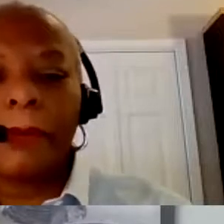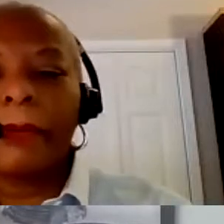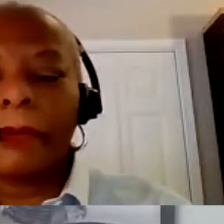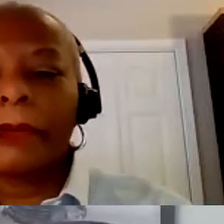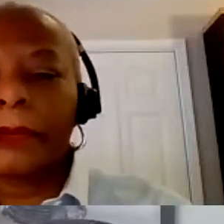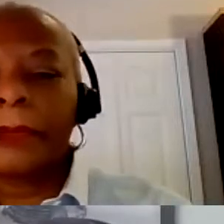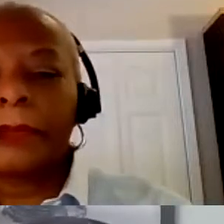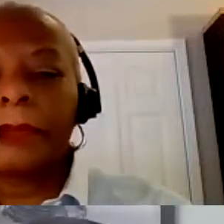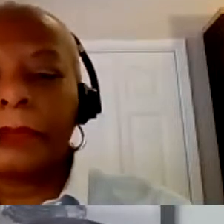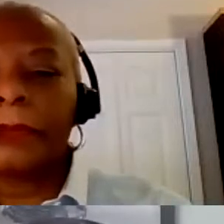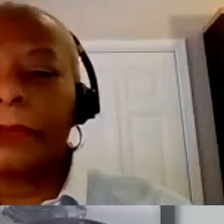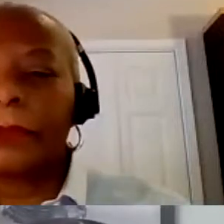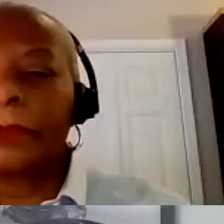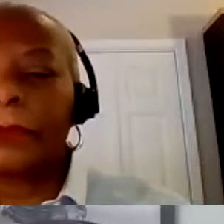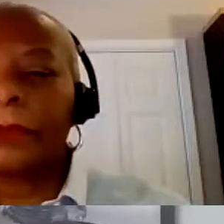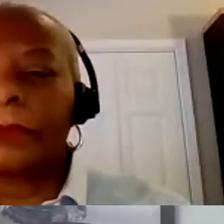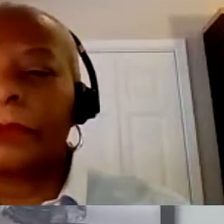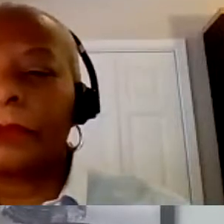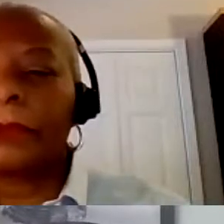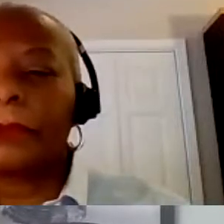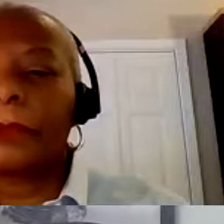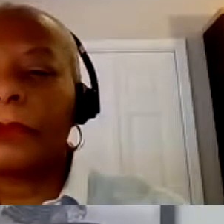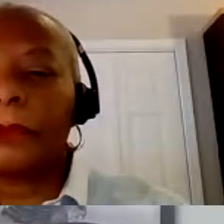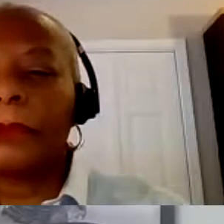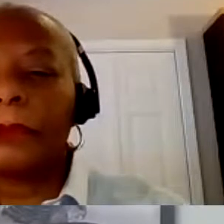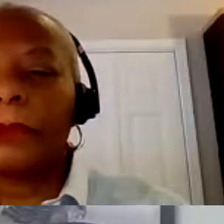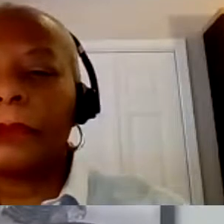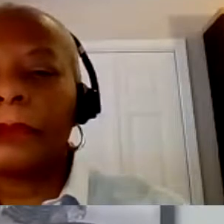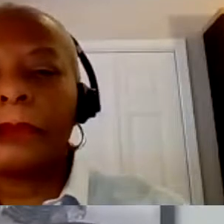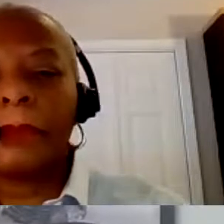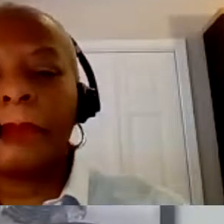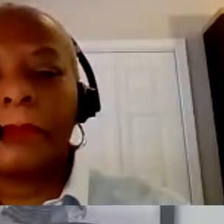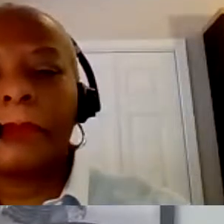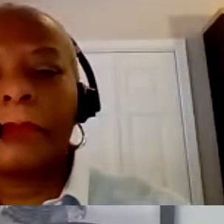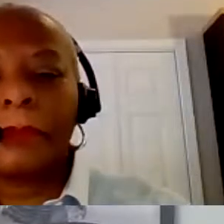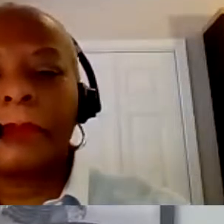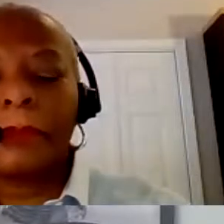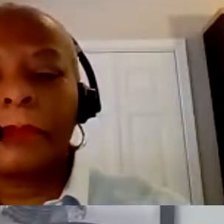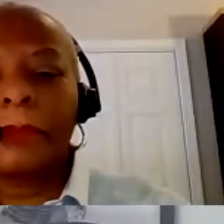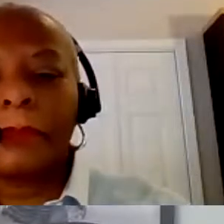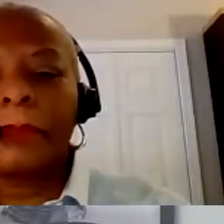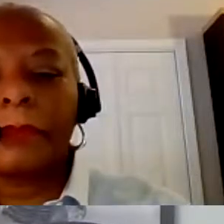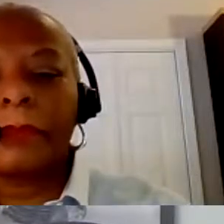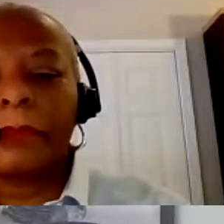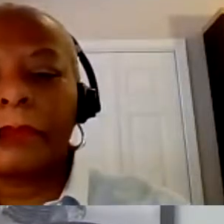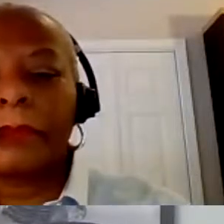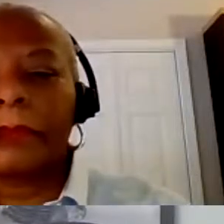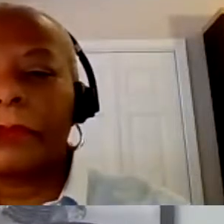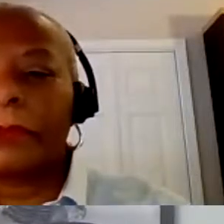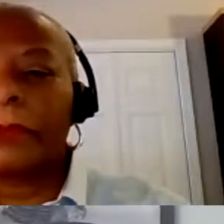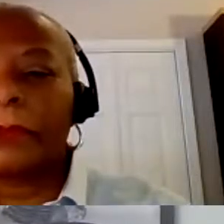I typed both our emails in the response for the in the question answering session. So yeah, anytime you